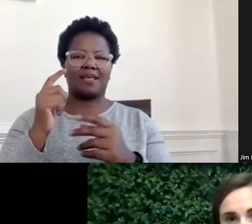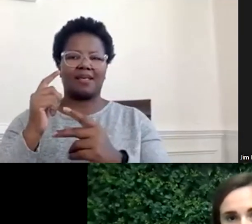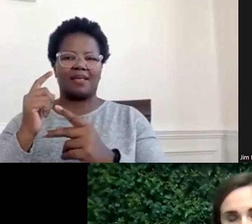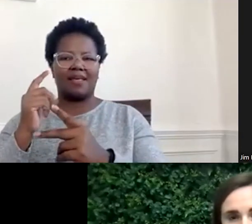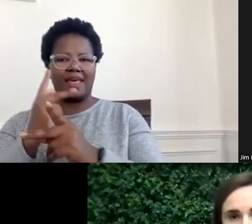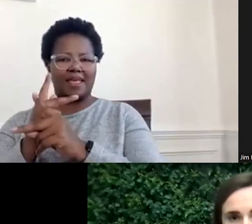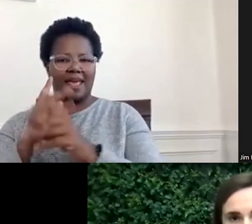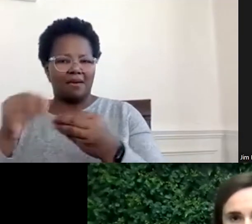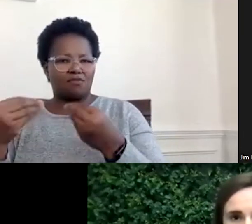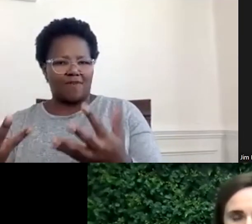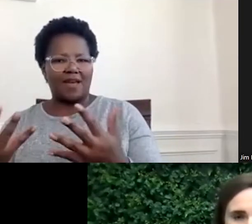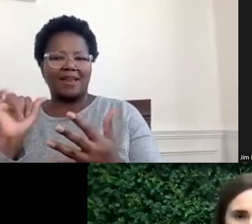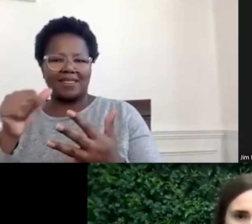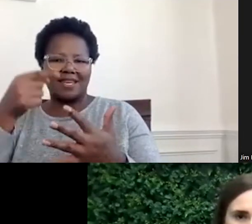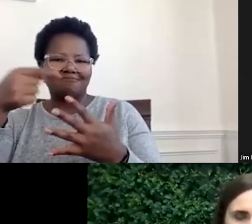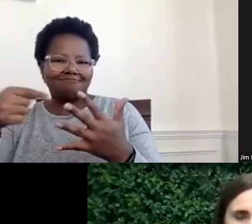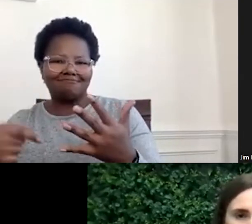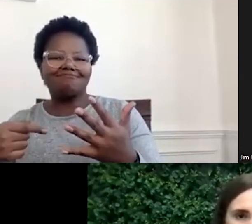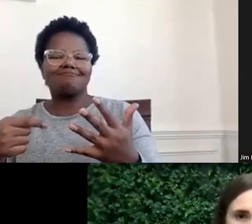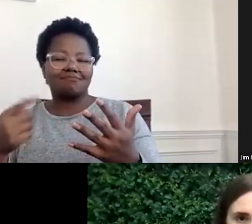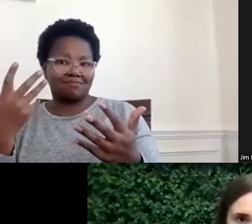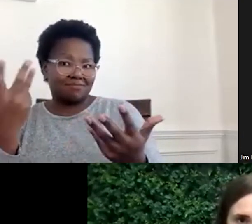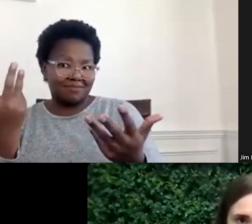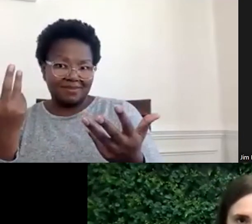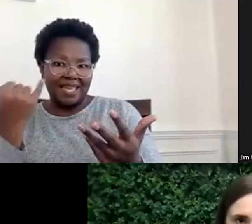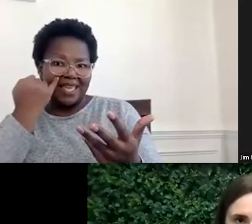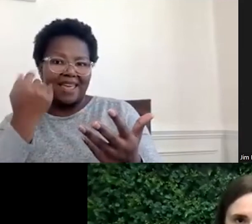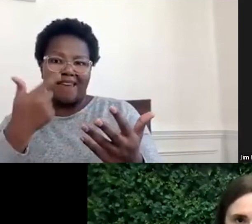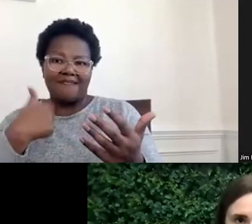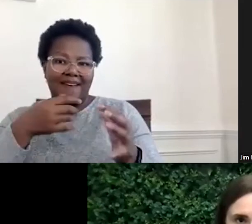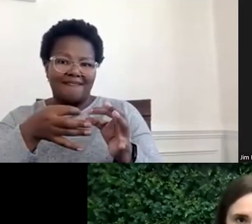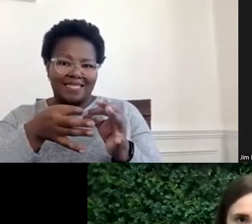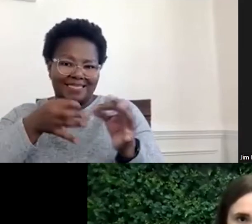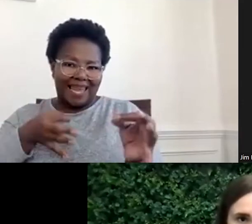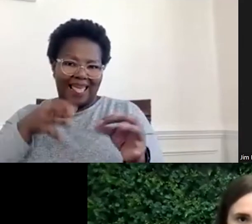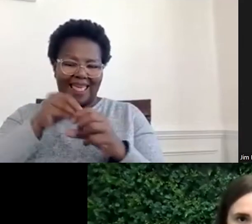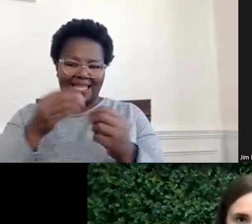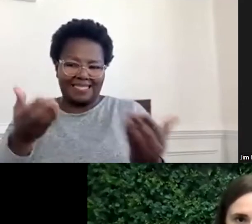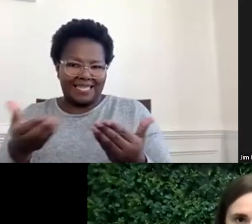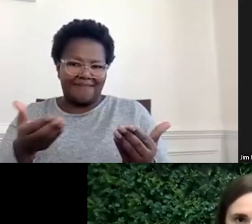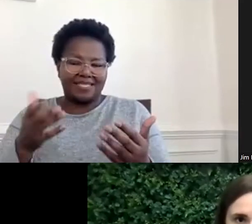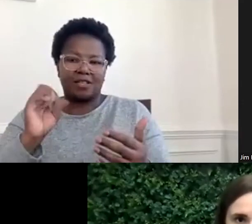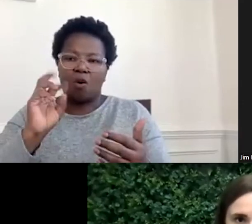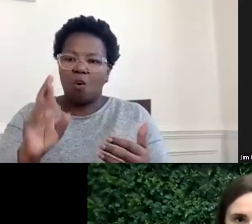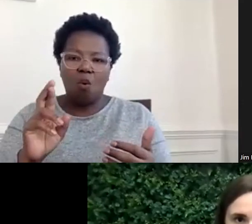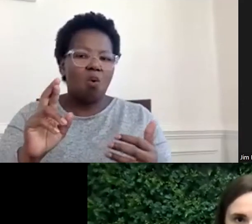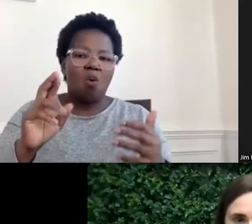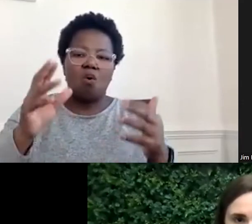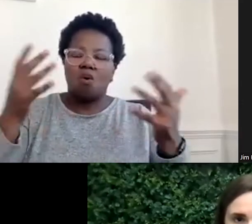bit of a process here getting it set up and everything, right? And that there may be some delays in services as that happens, at least delays